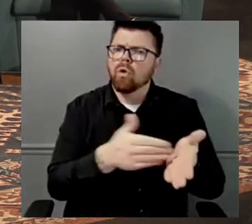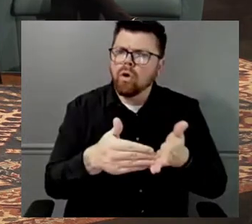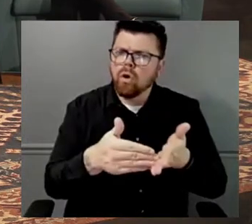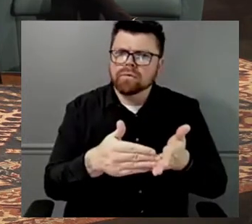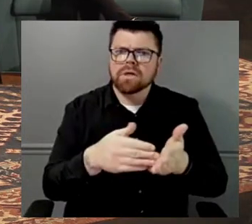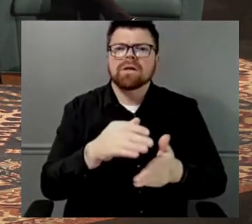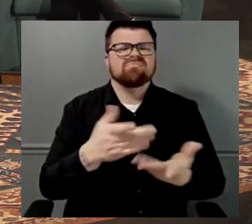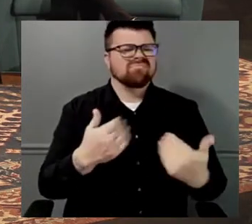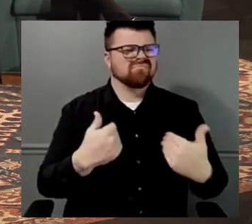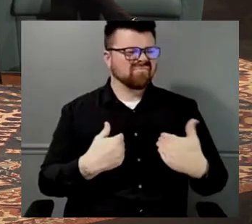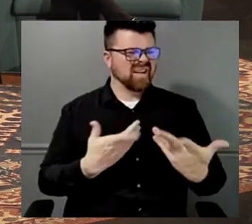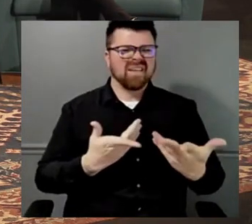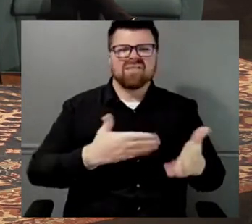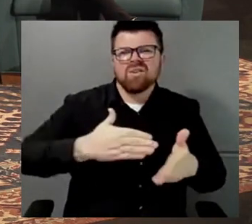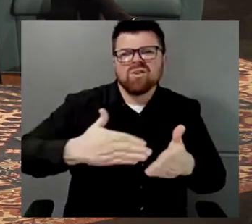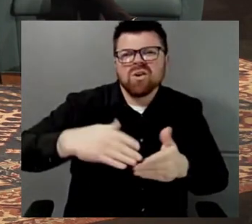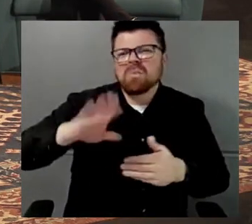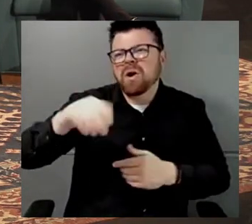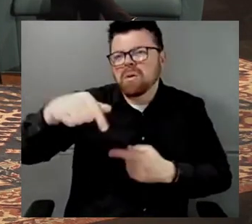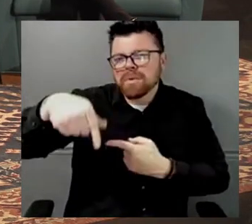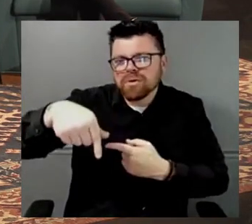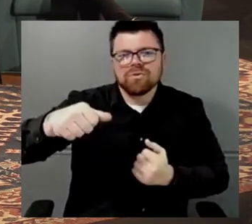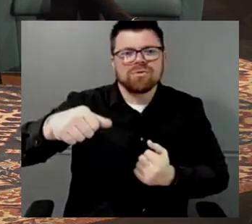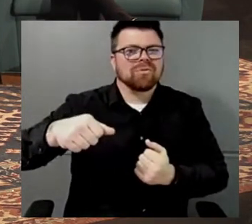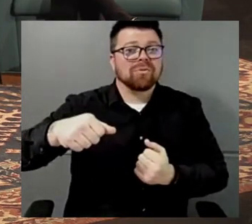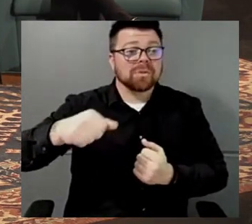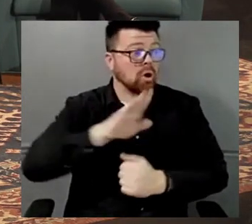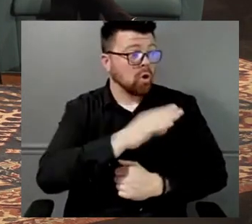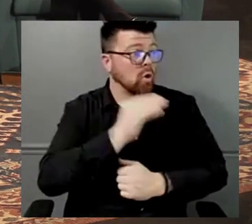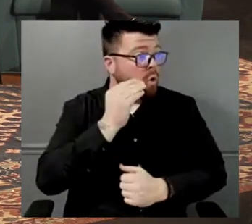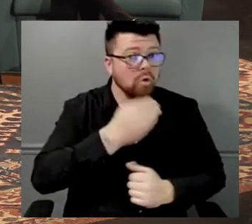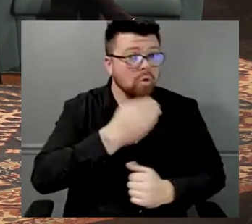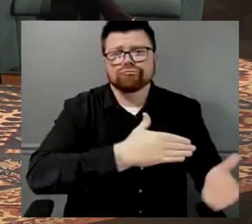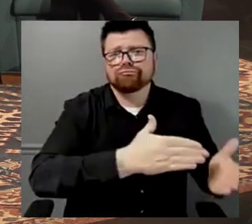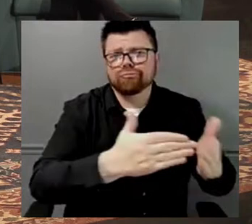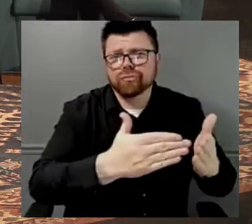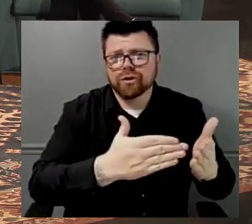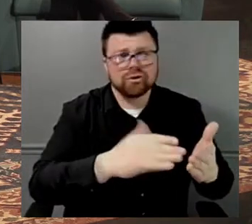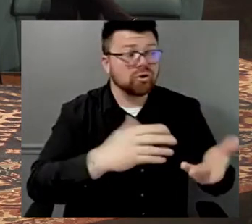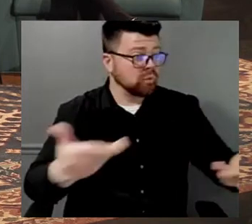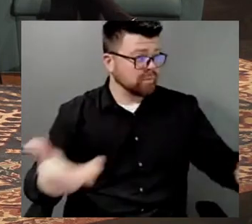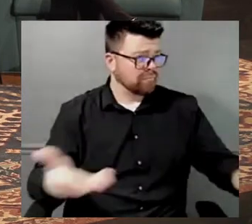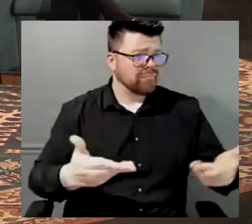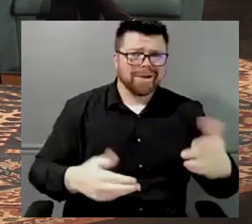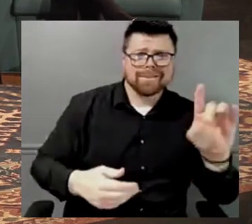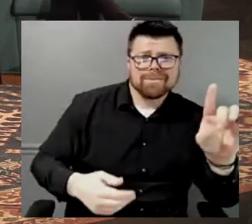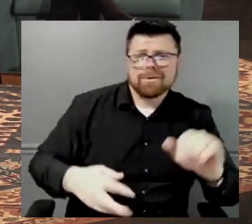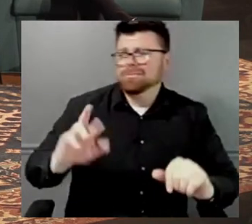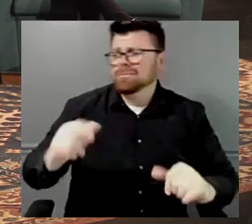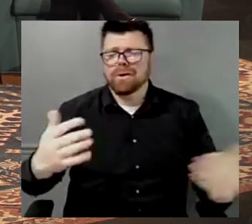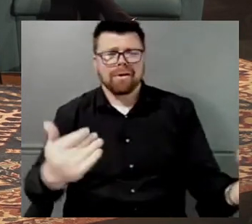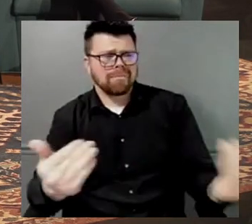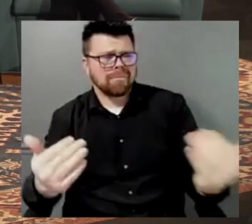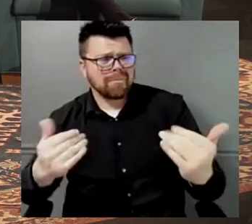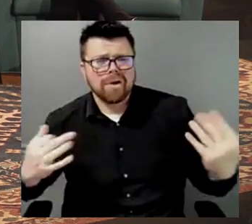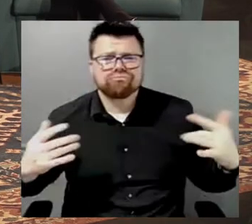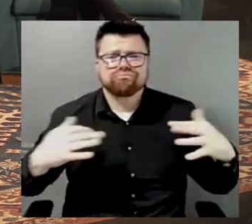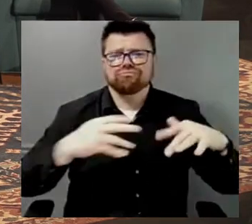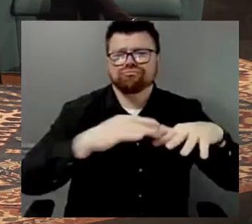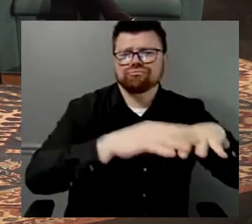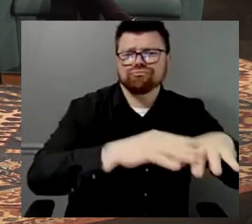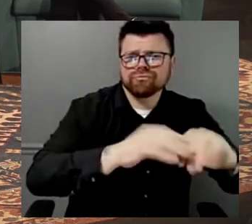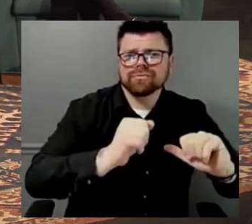which she invited both Democrats and Republicans. I remember when I was being interviewed for